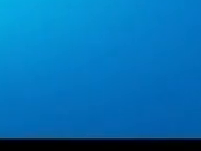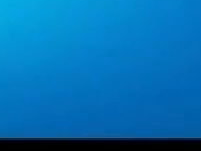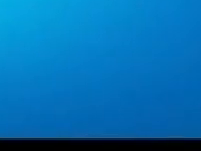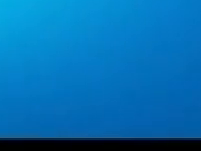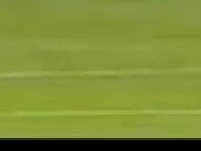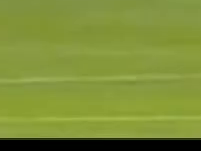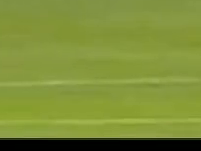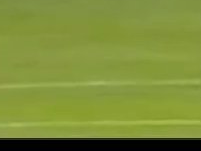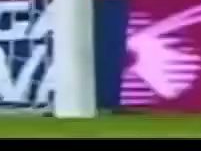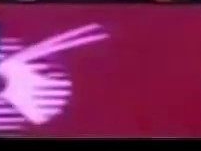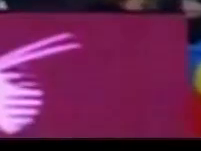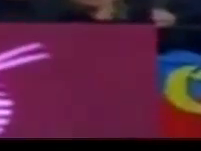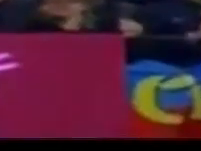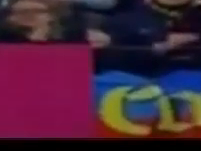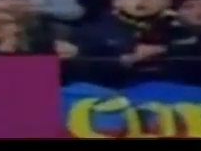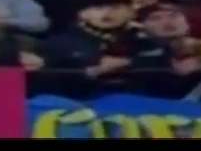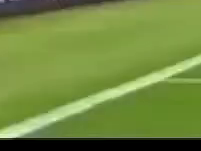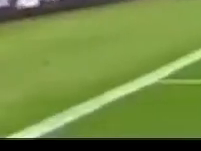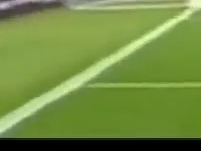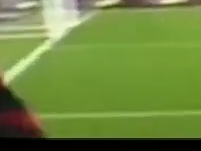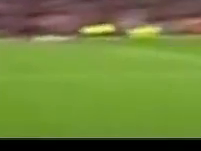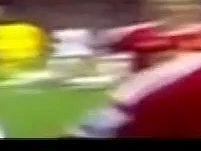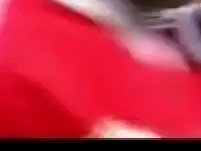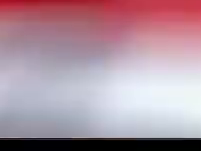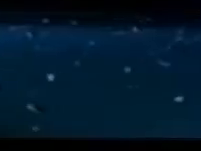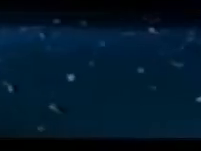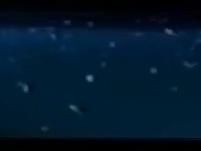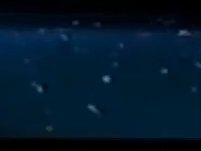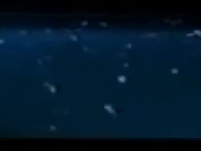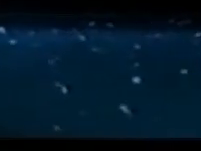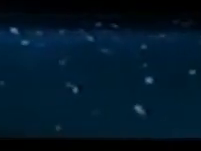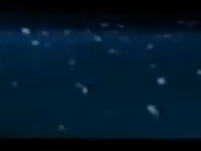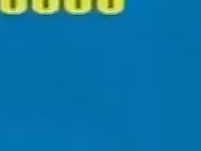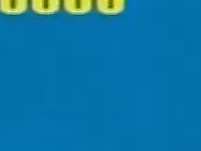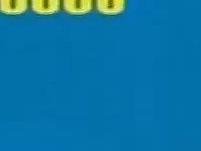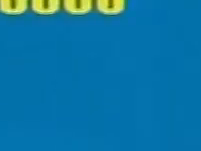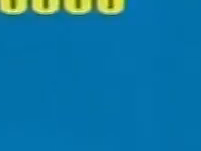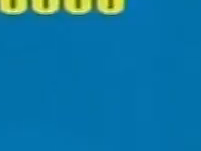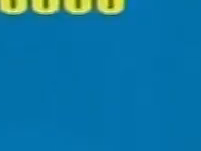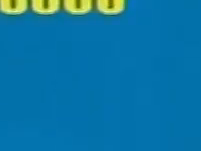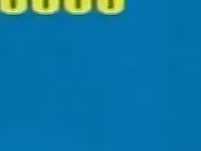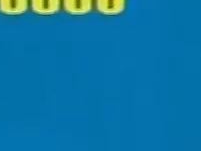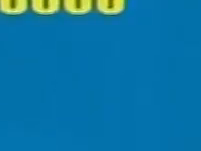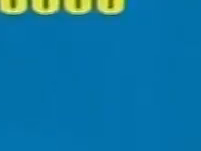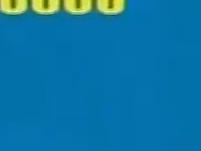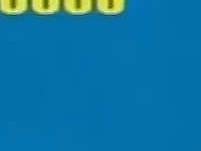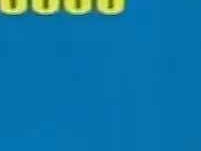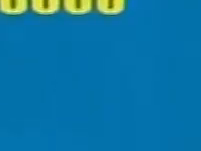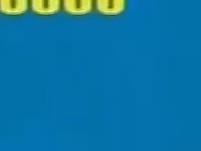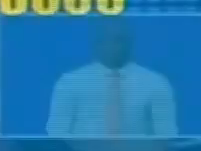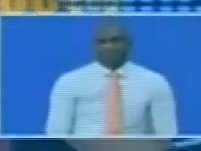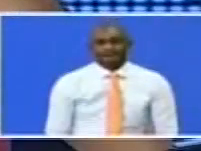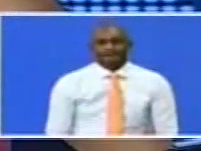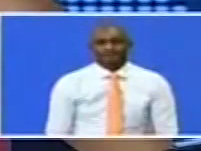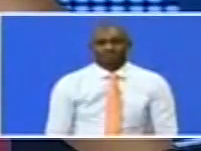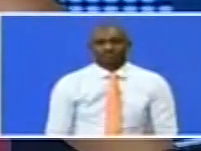Compact. Enjoy more value at no extra cost with Football Match on Supersport and DSTV Compact.